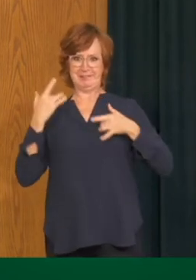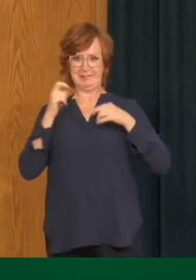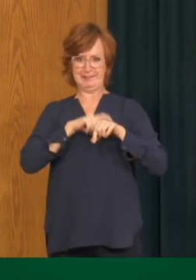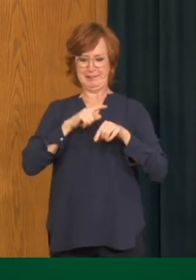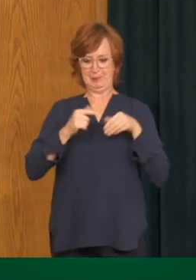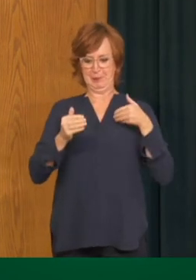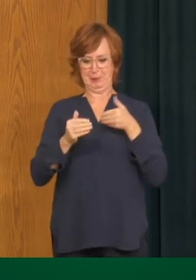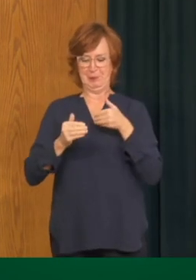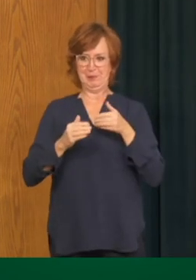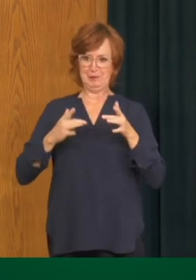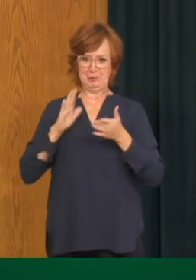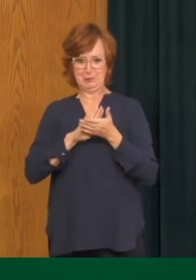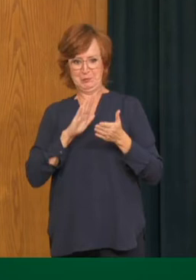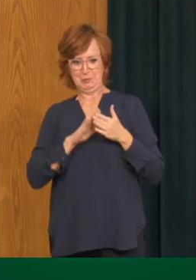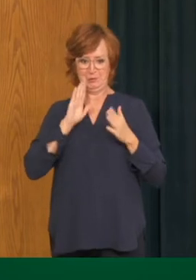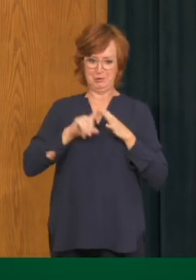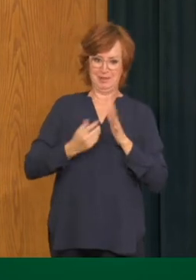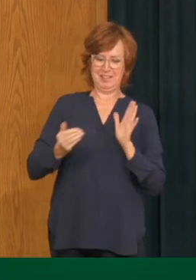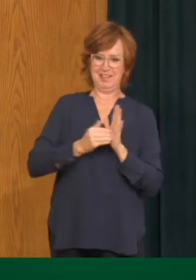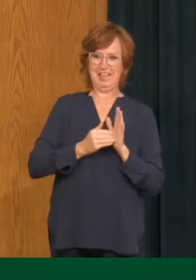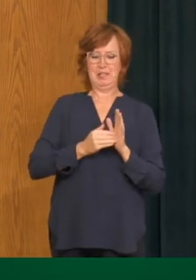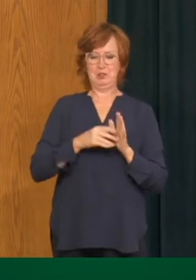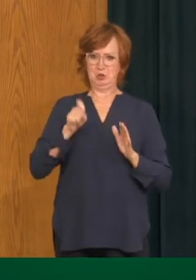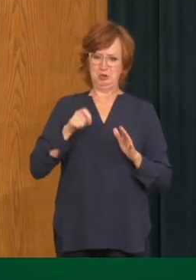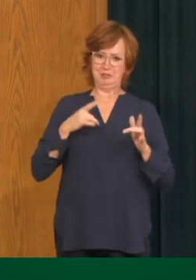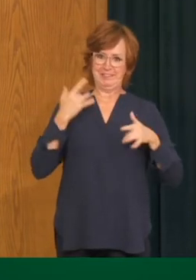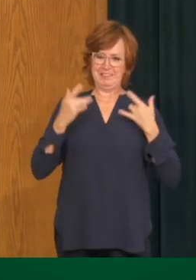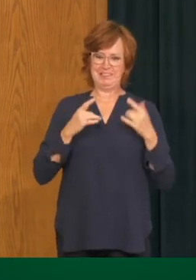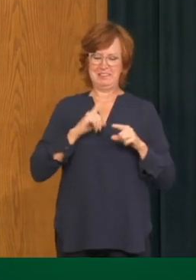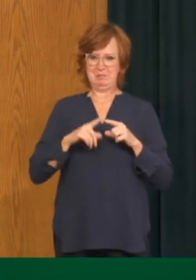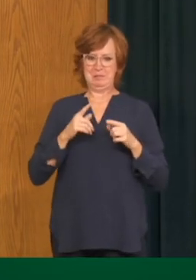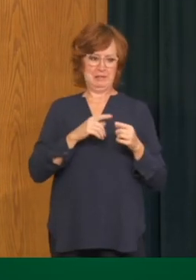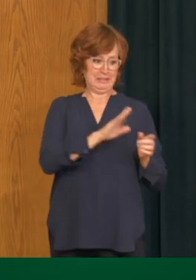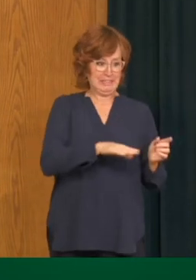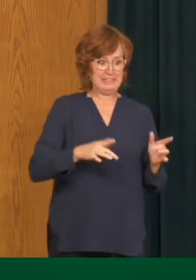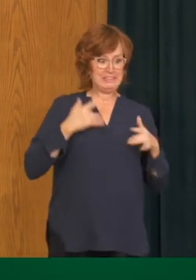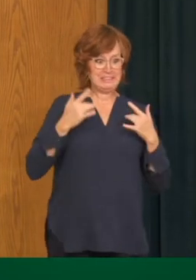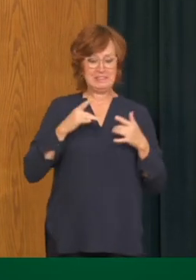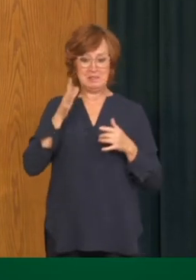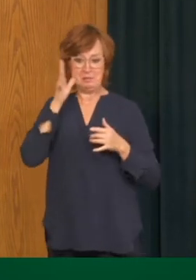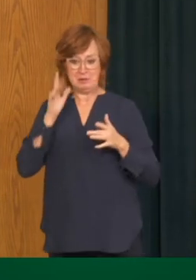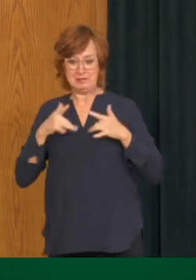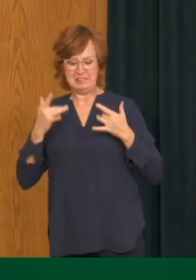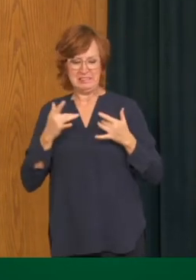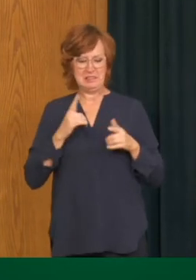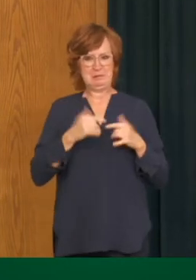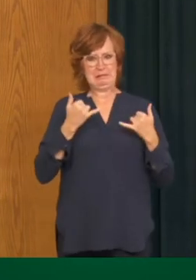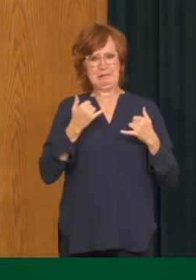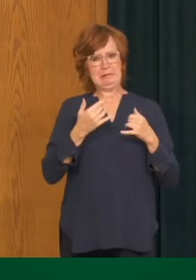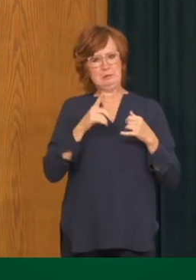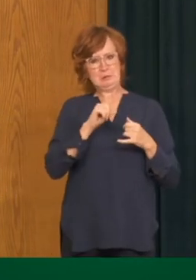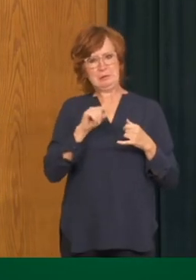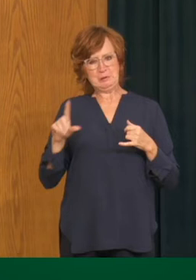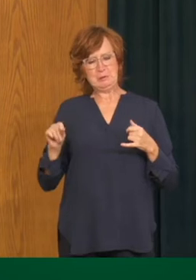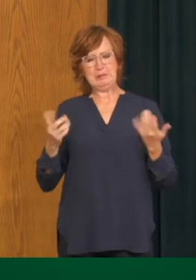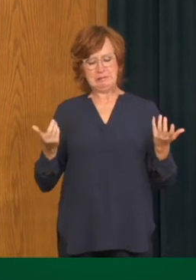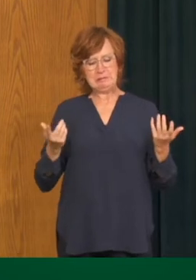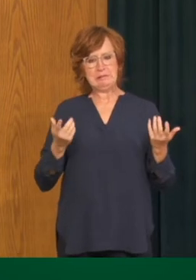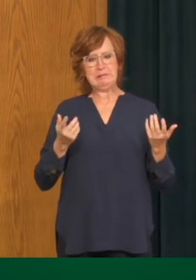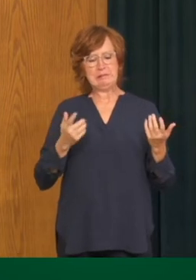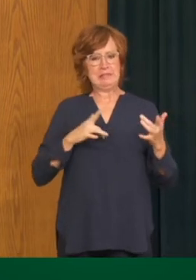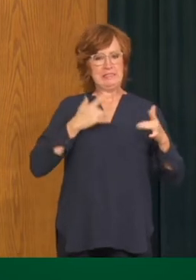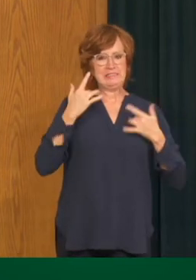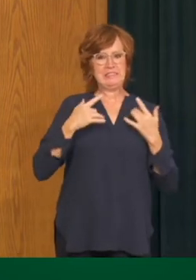for students, and for their parents, but this year that excitement has been mixed with some anxiety, and I